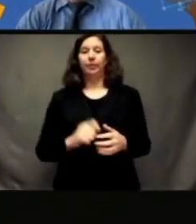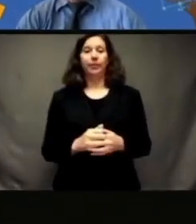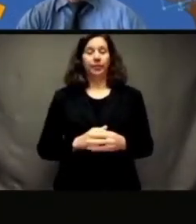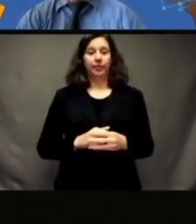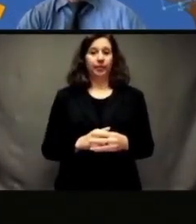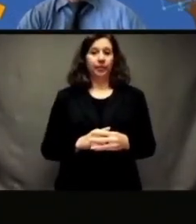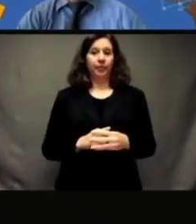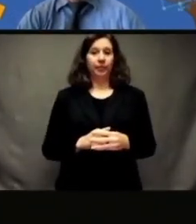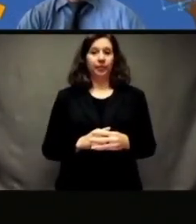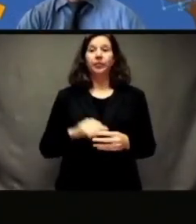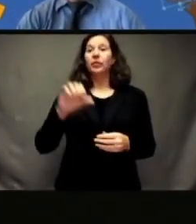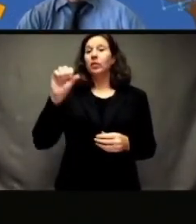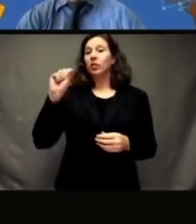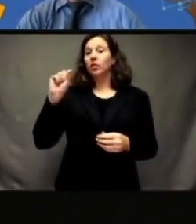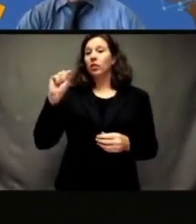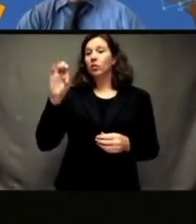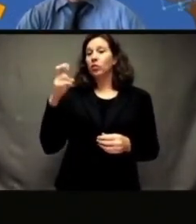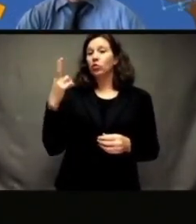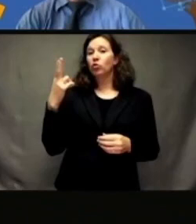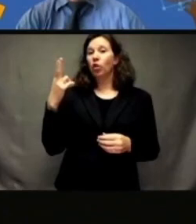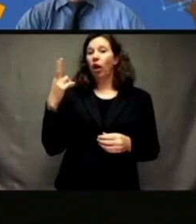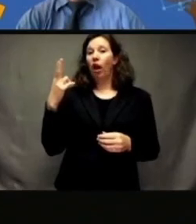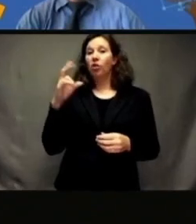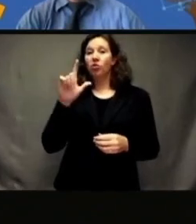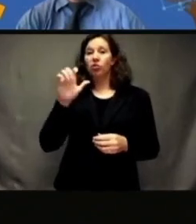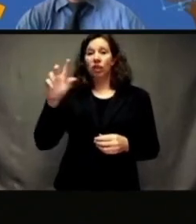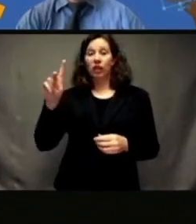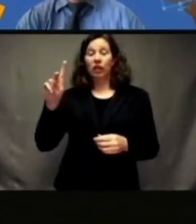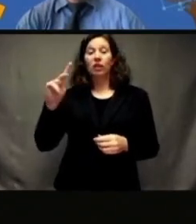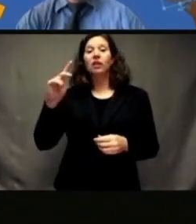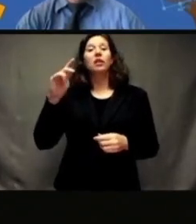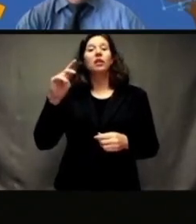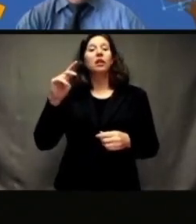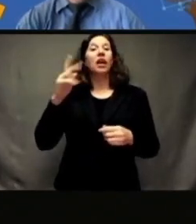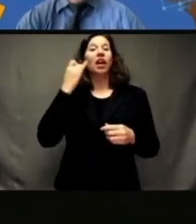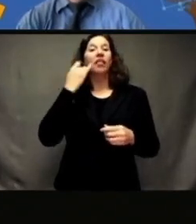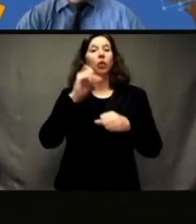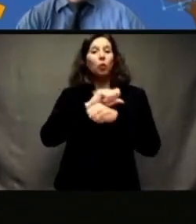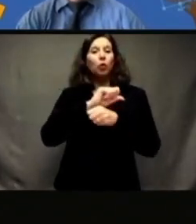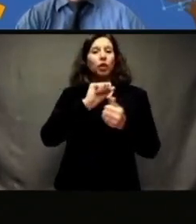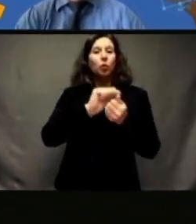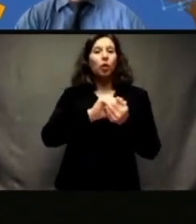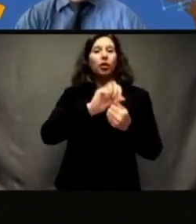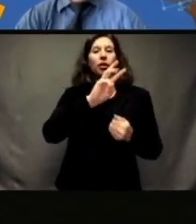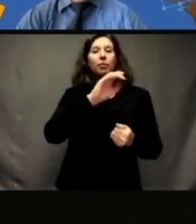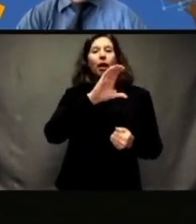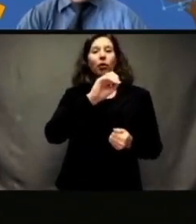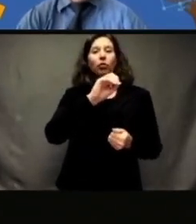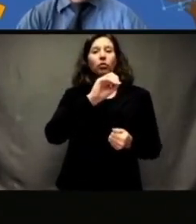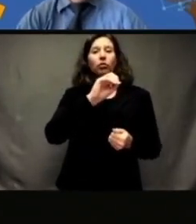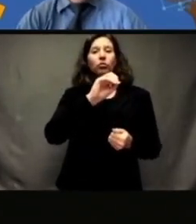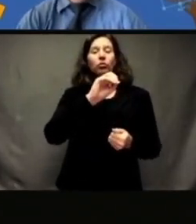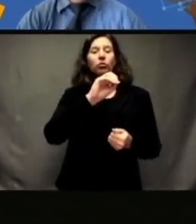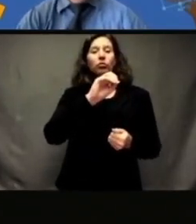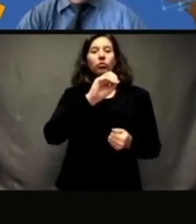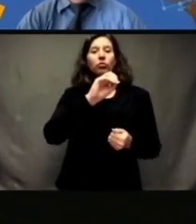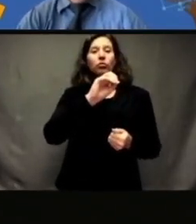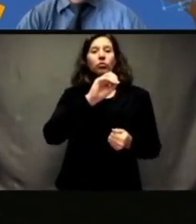The Scratch link is the most, for example, if you're with Chromebooks, you have to do that just to work with